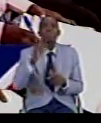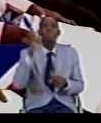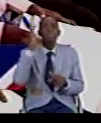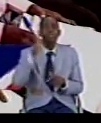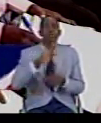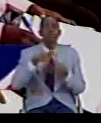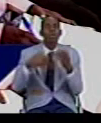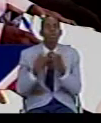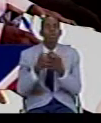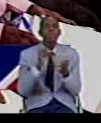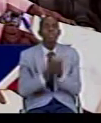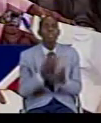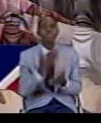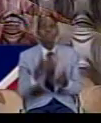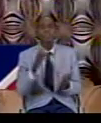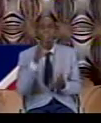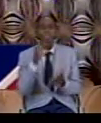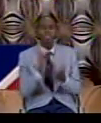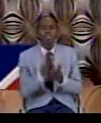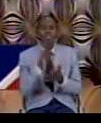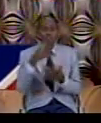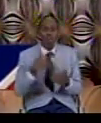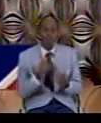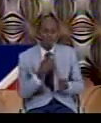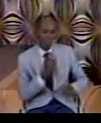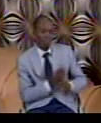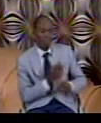things be that thou hast provided? Verse